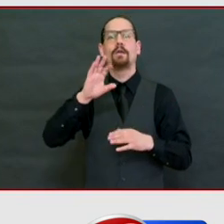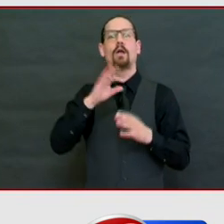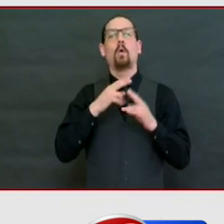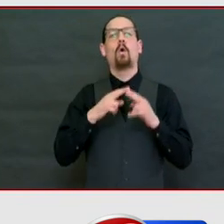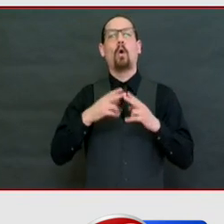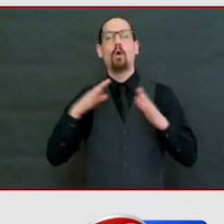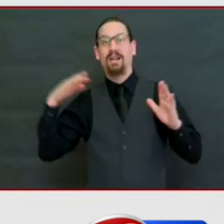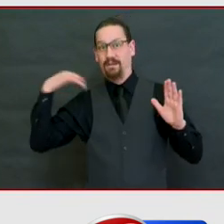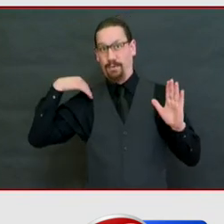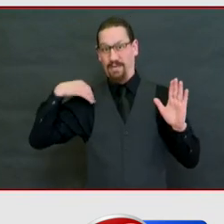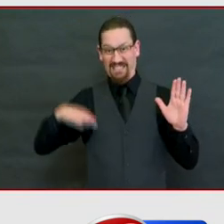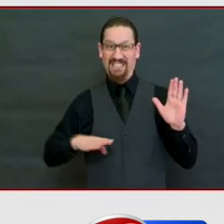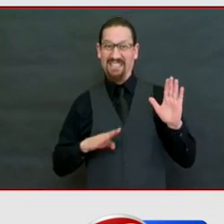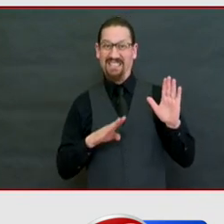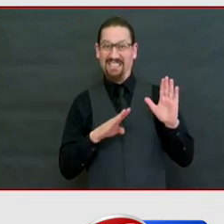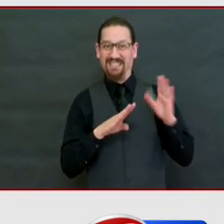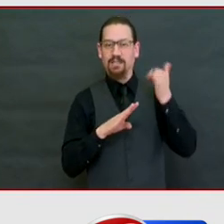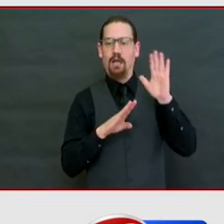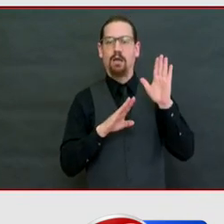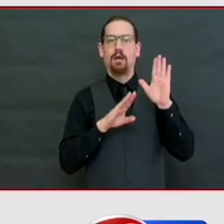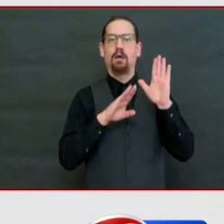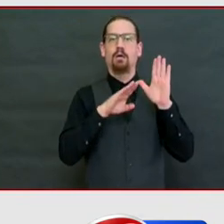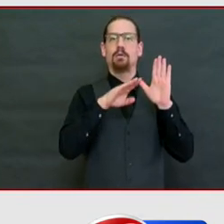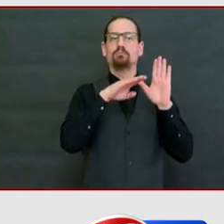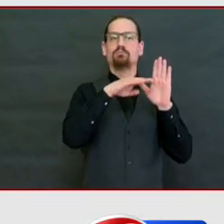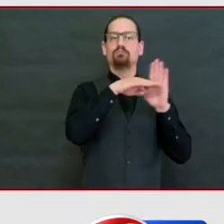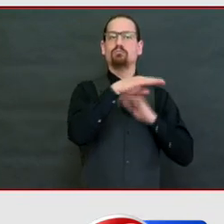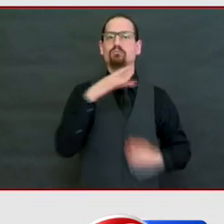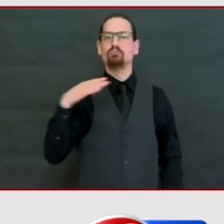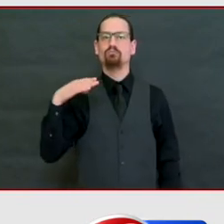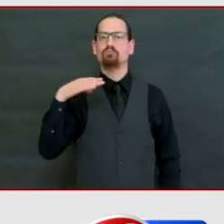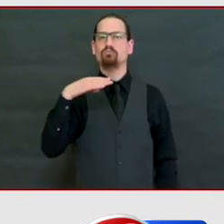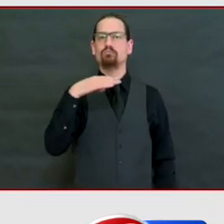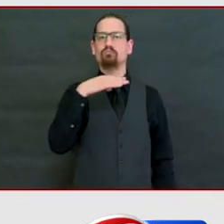ICU beds and other metrics as well.